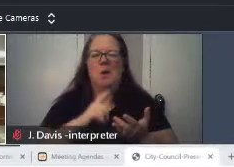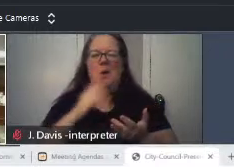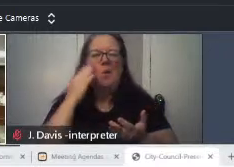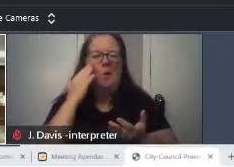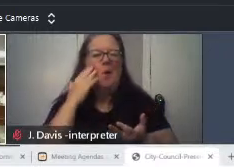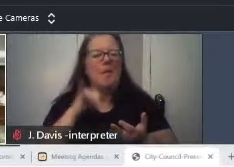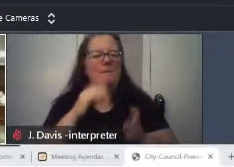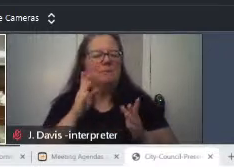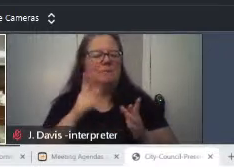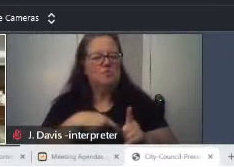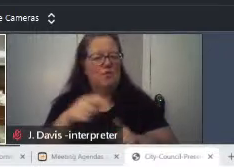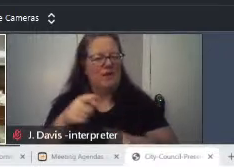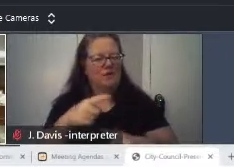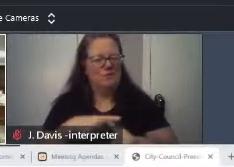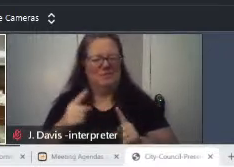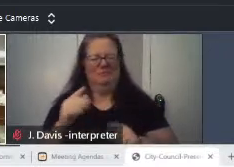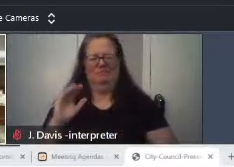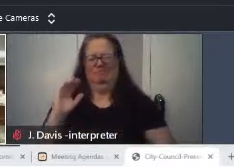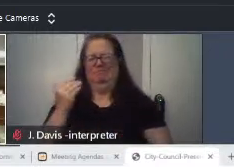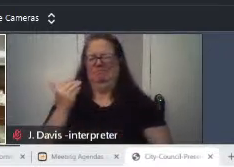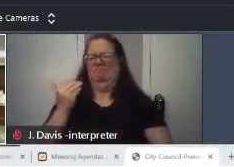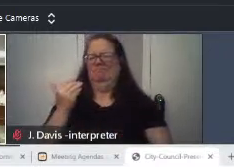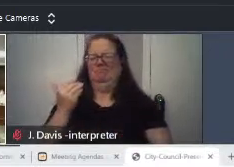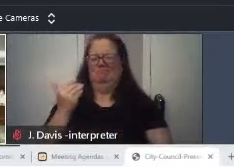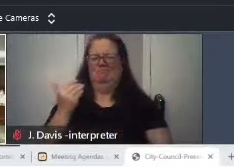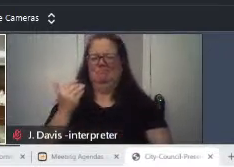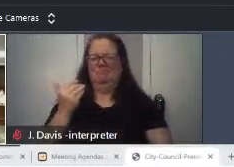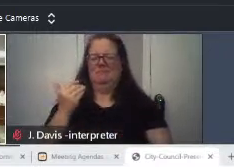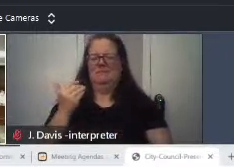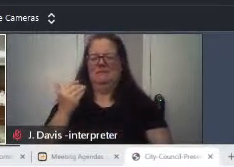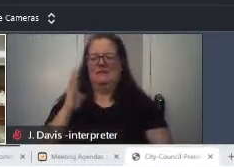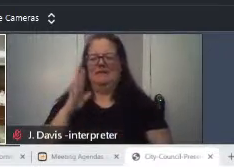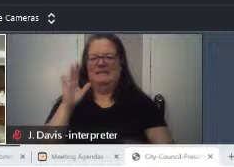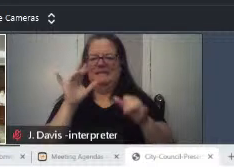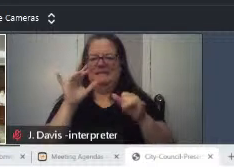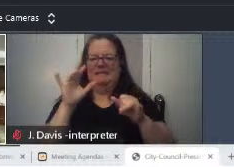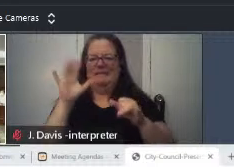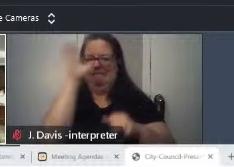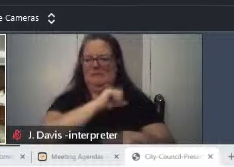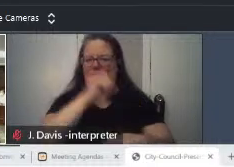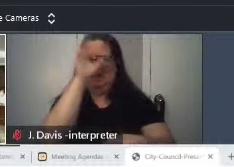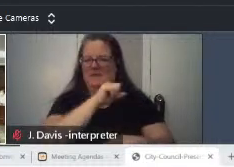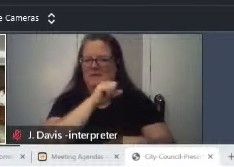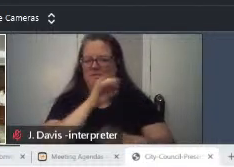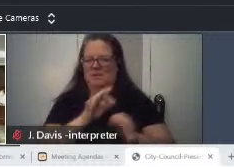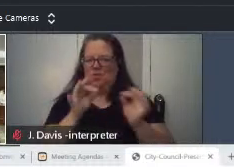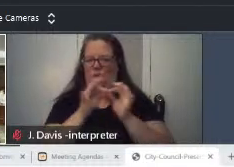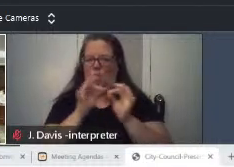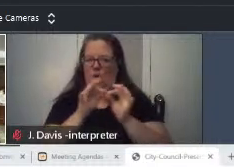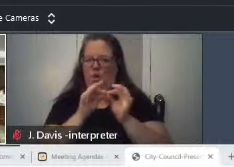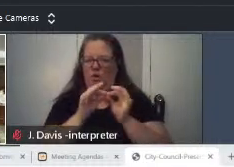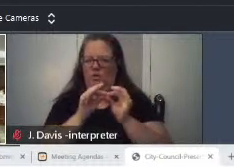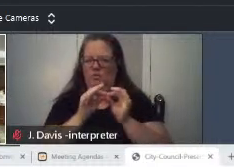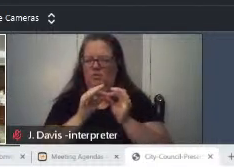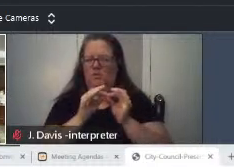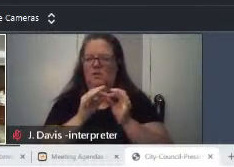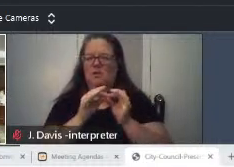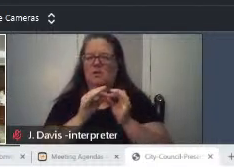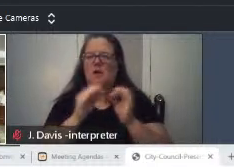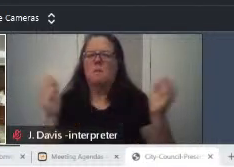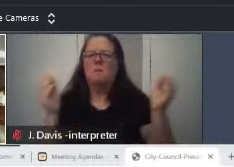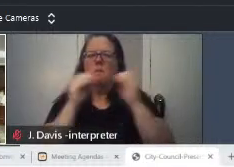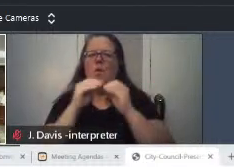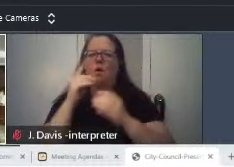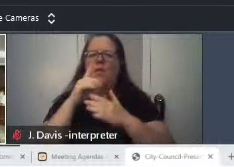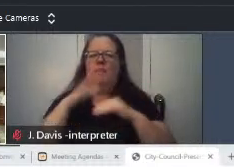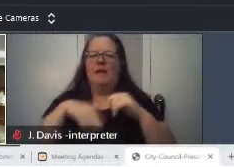it looked to me like, his estimate of what that property is worth may be more than what people are going to pay for it. And I